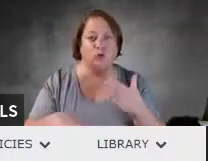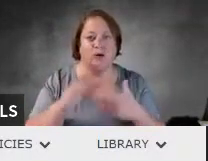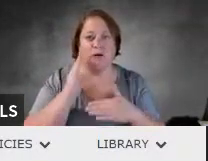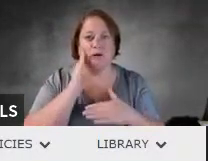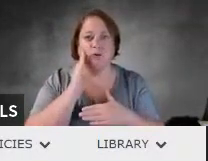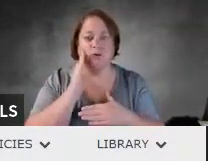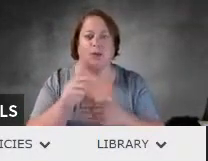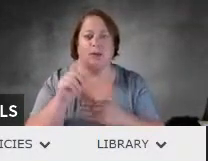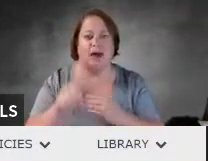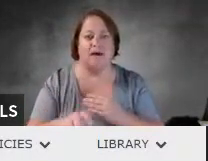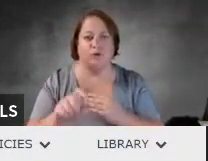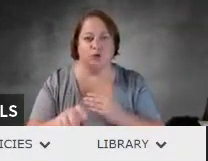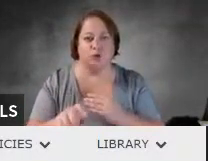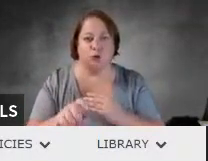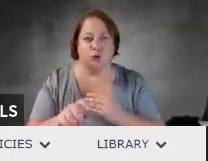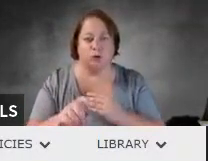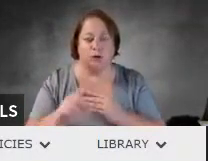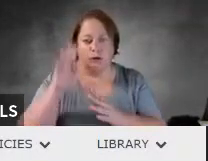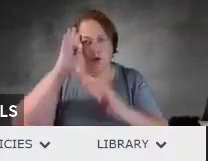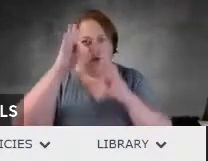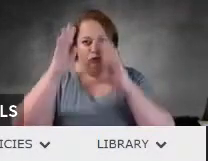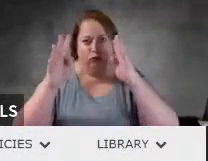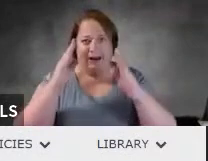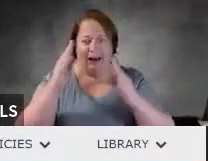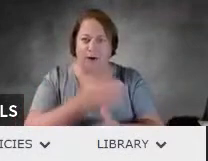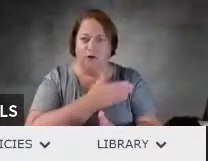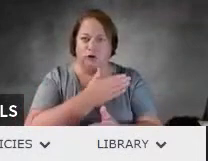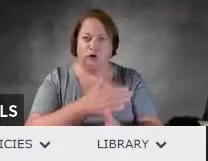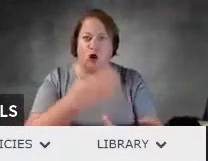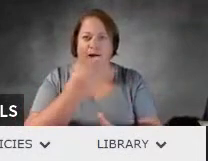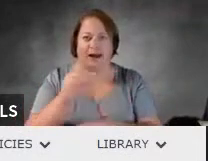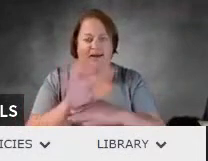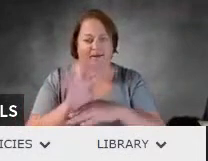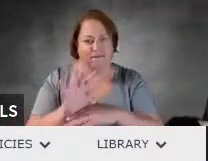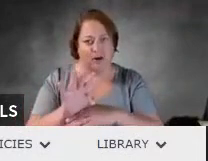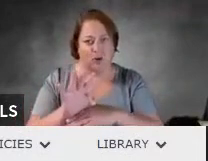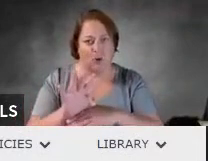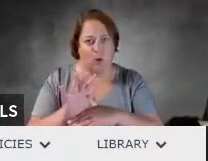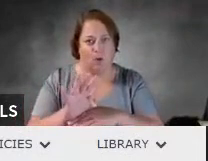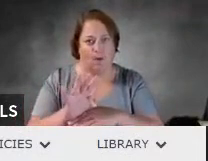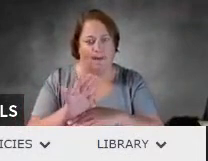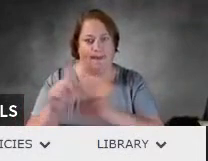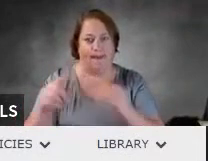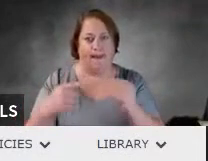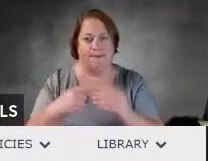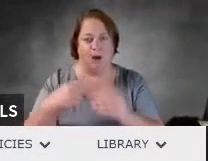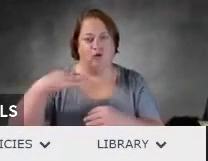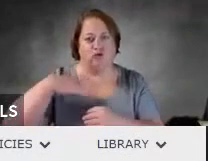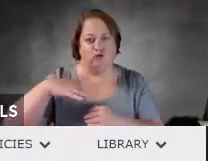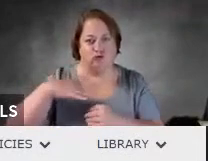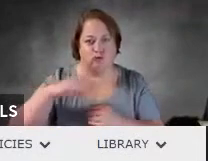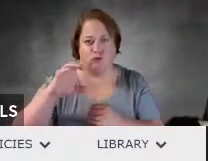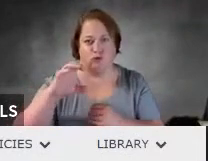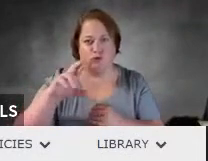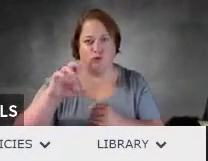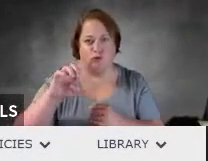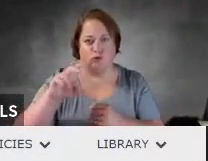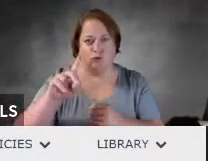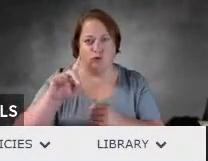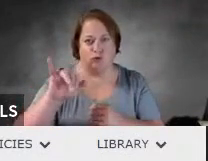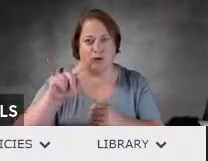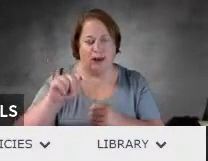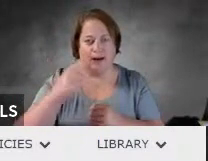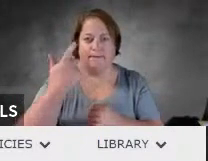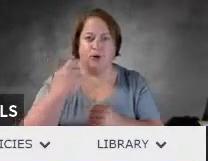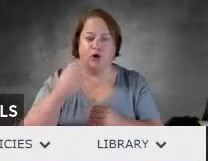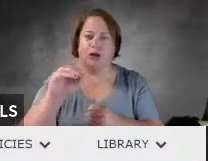to have to create a song and a video around credit, because October